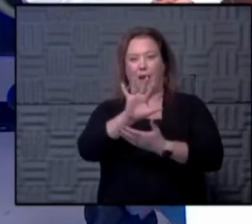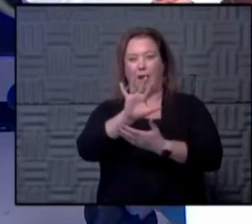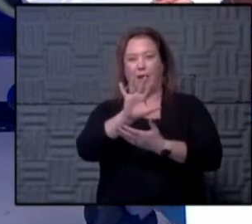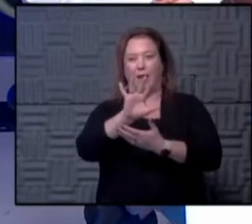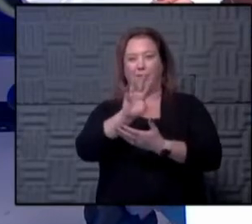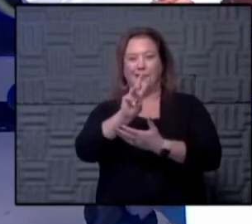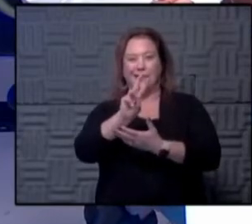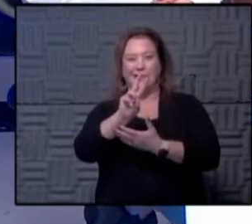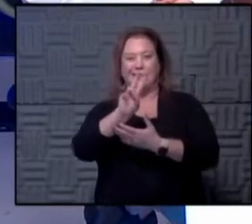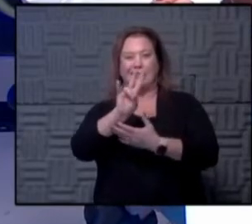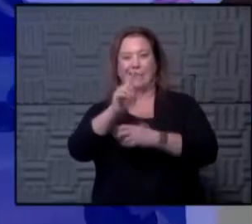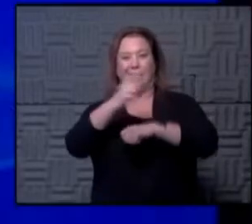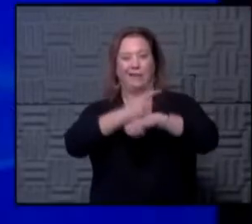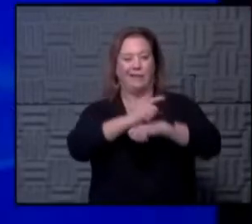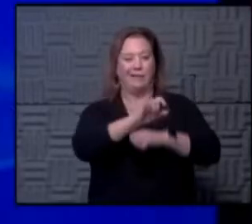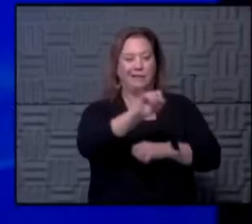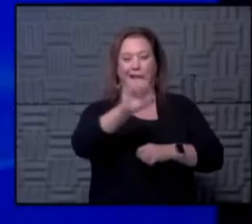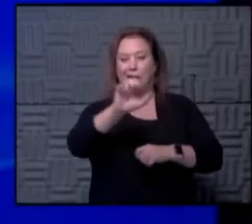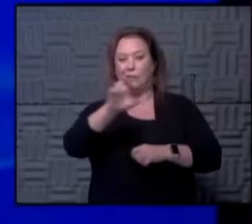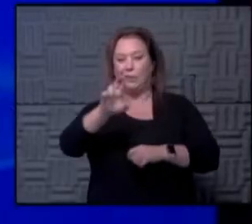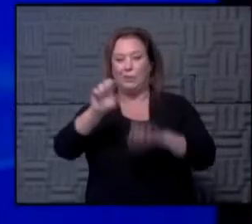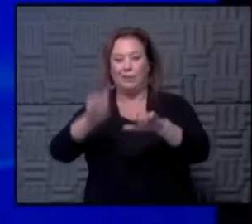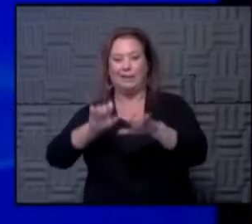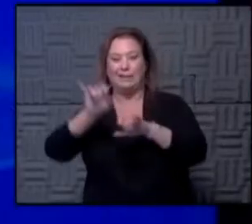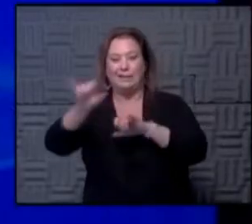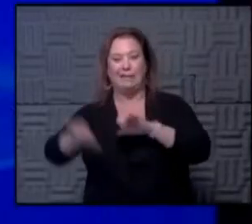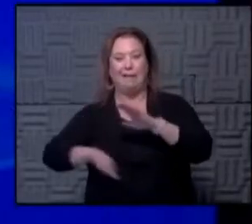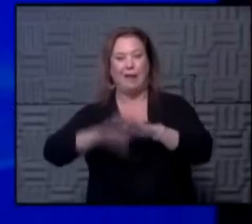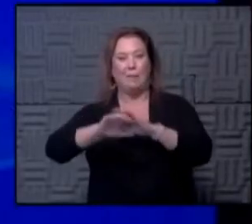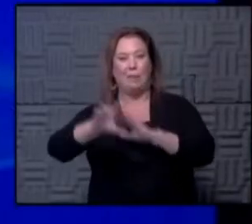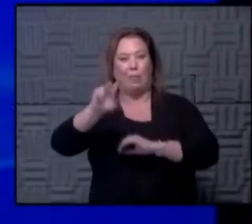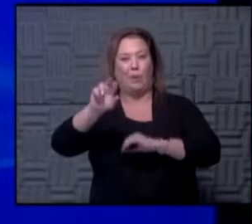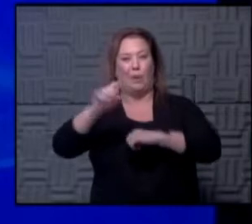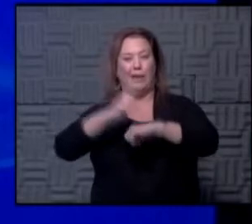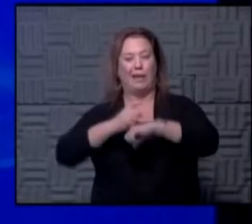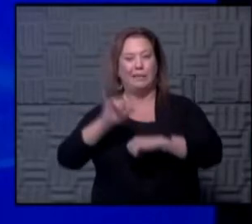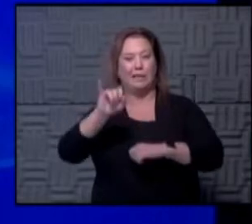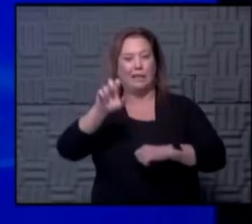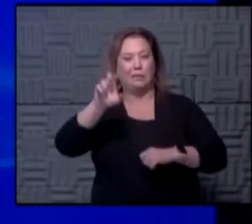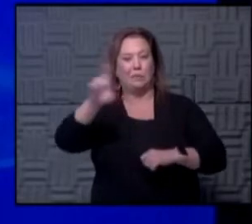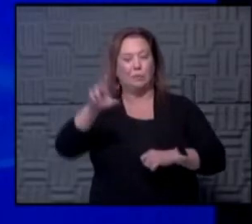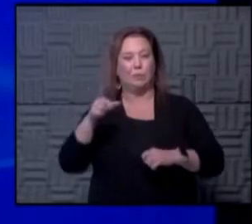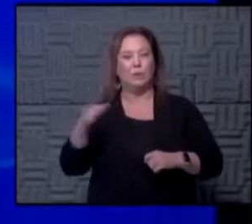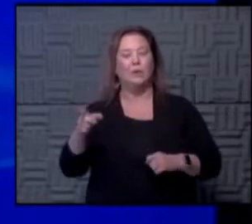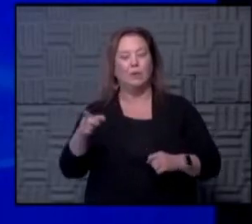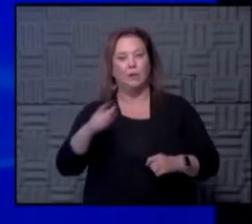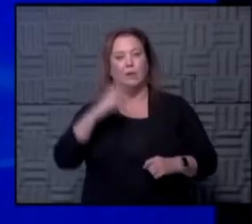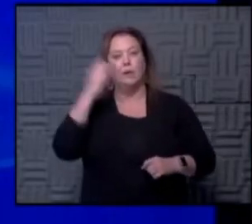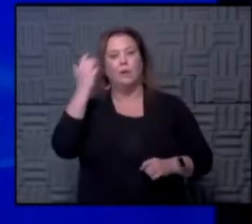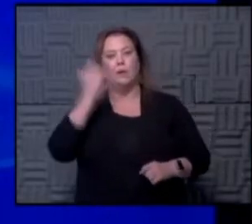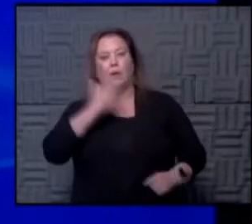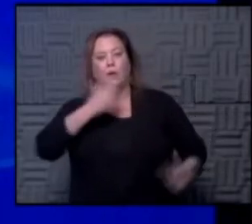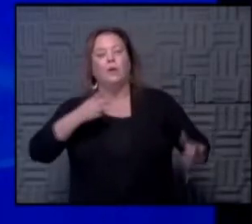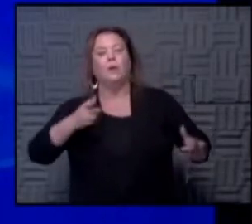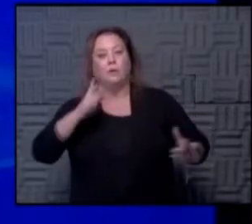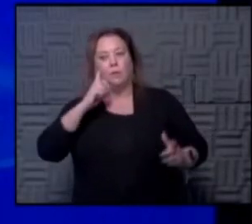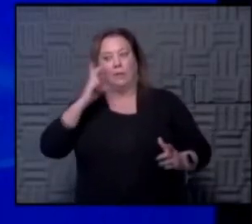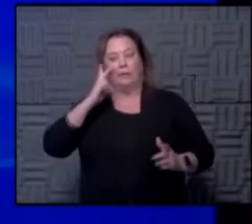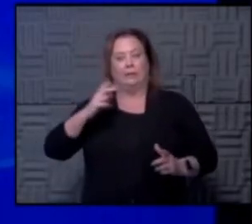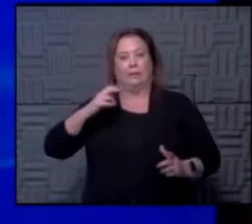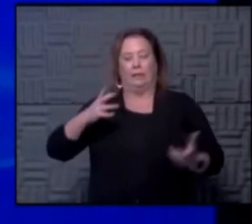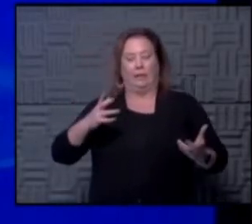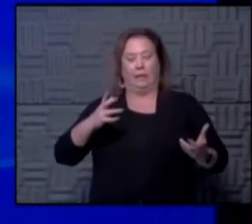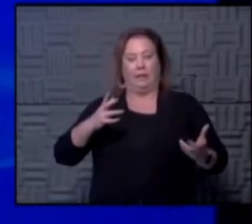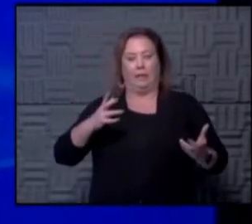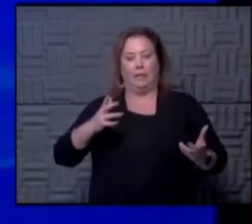in the ICU. If they're in the ICU, it may be 15 or 20 or 30. And so it will take some time before we see the